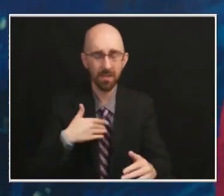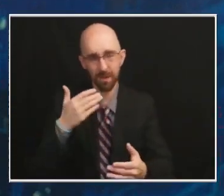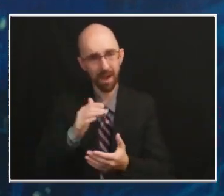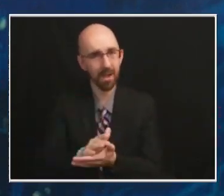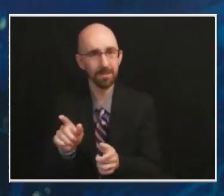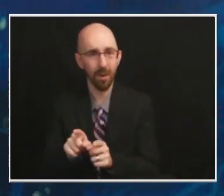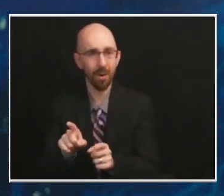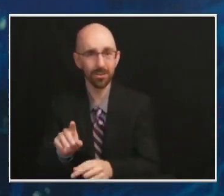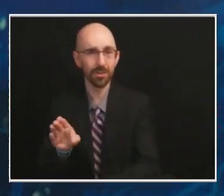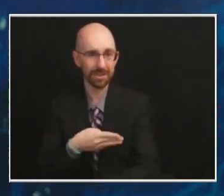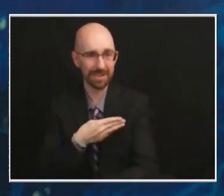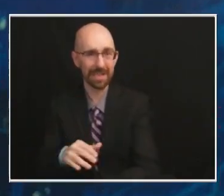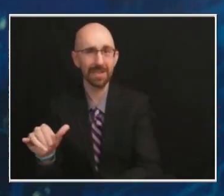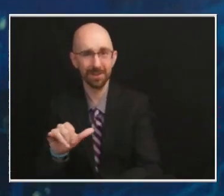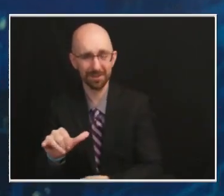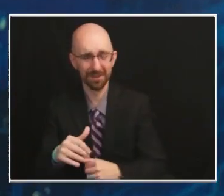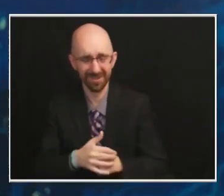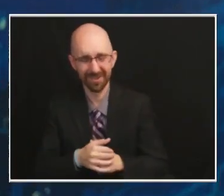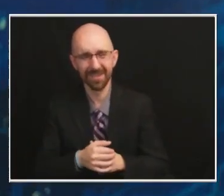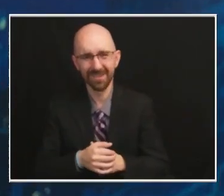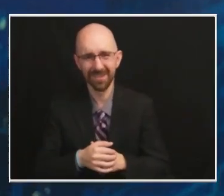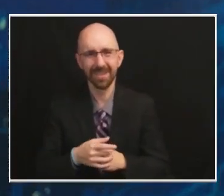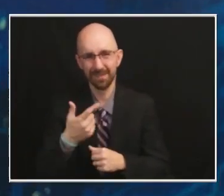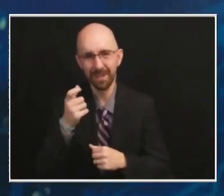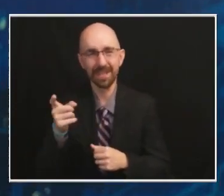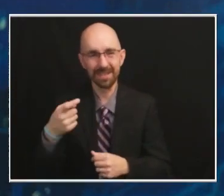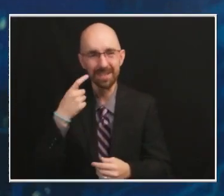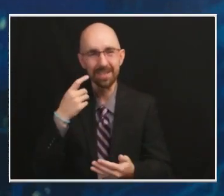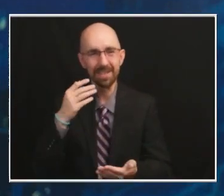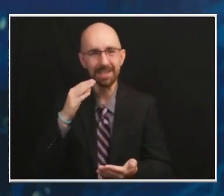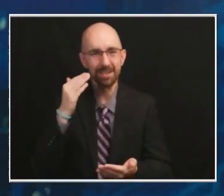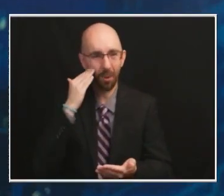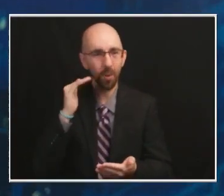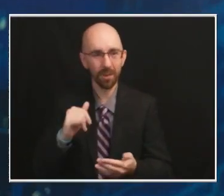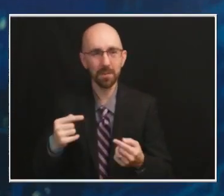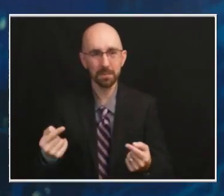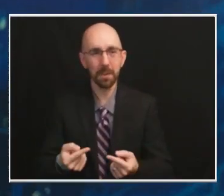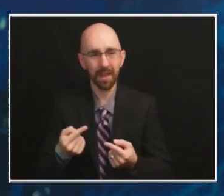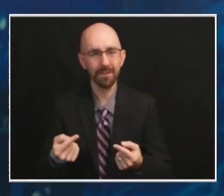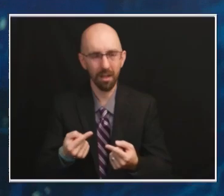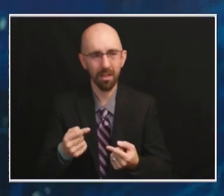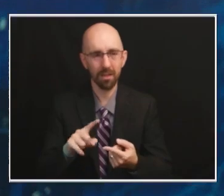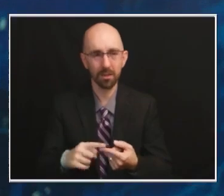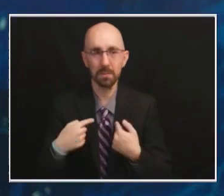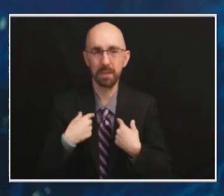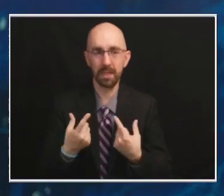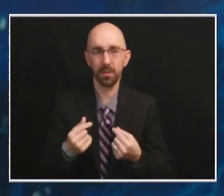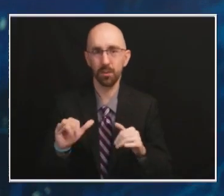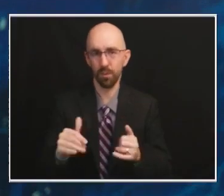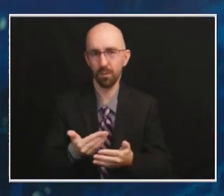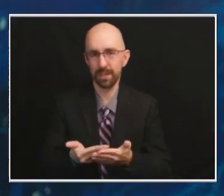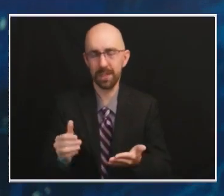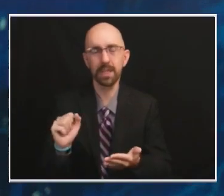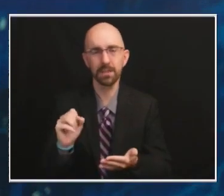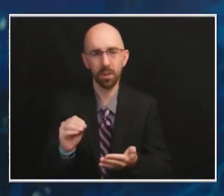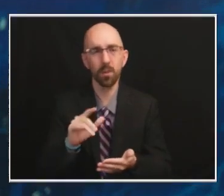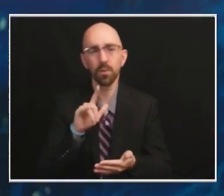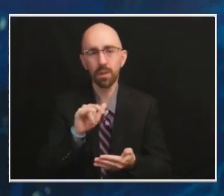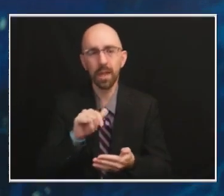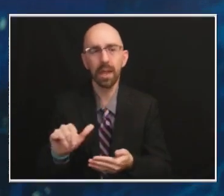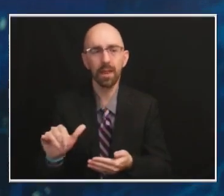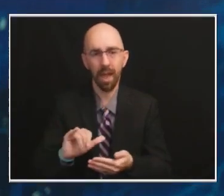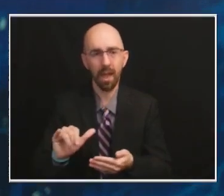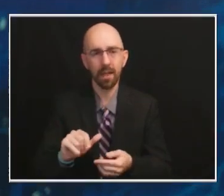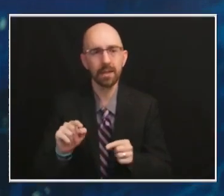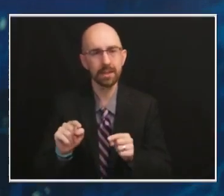too. delighted, right? Because he knows it was painful to me to do this. So it was really like, this is the